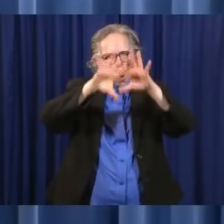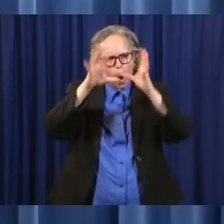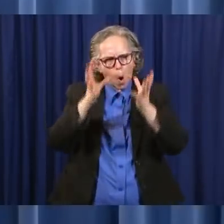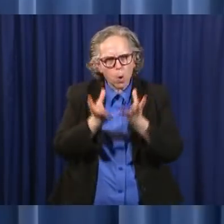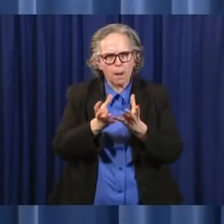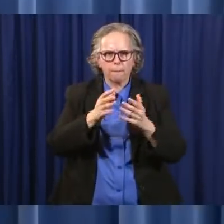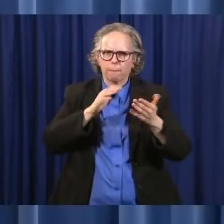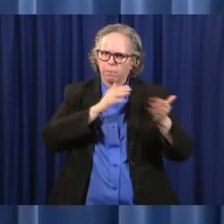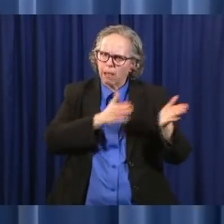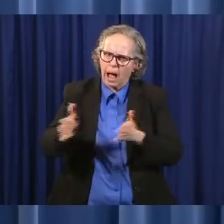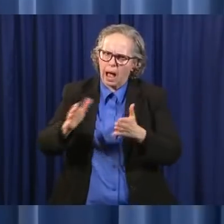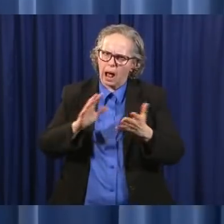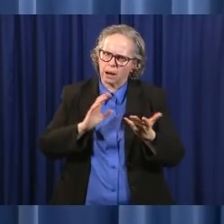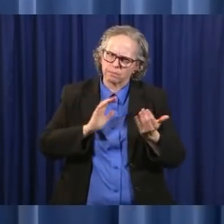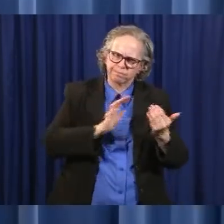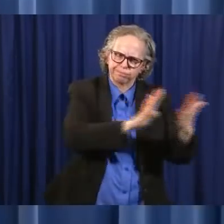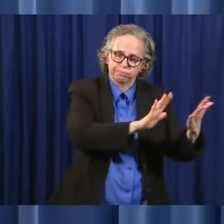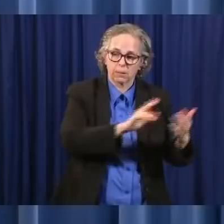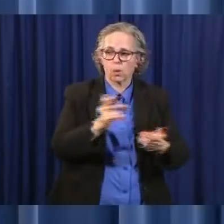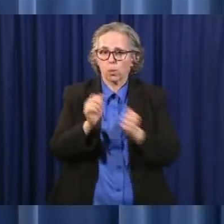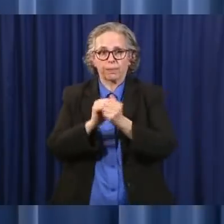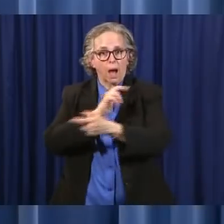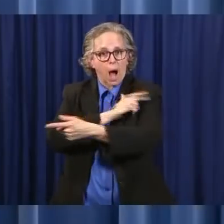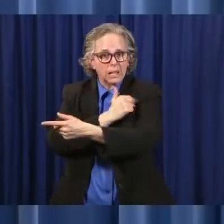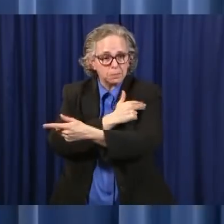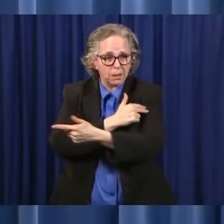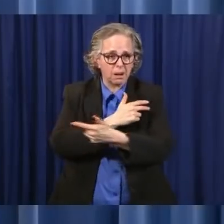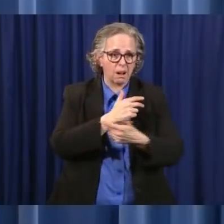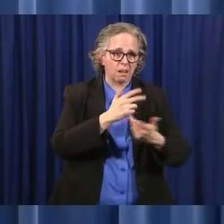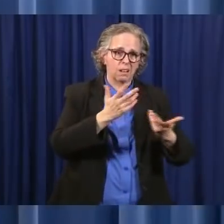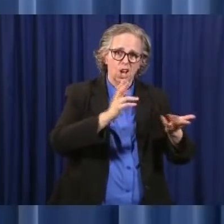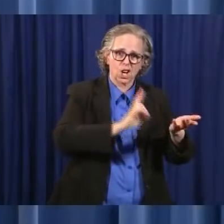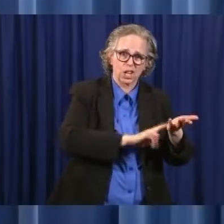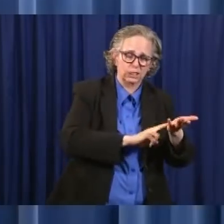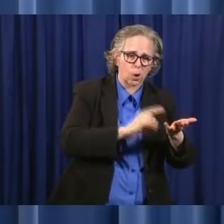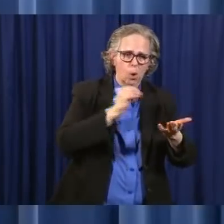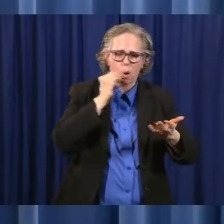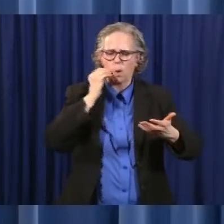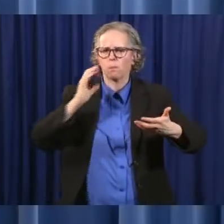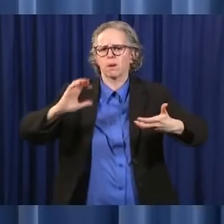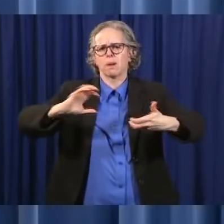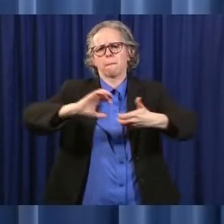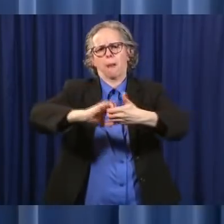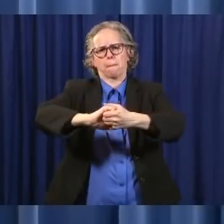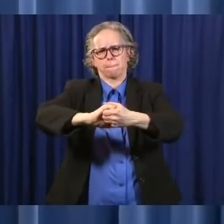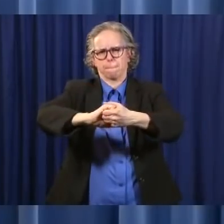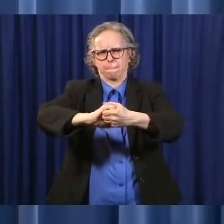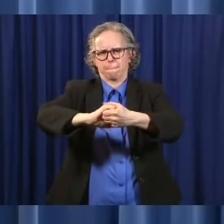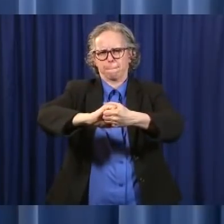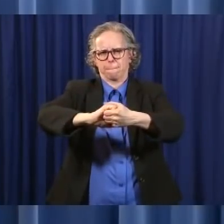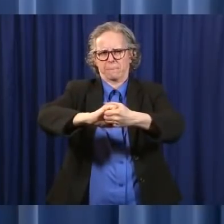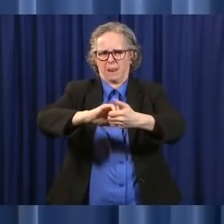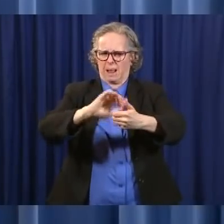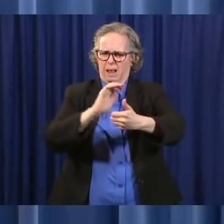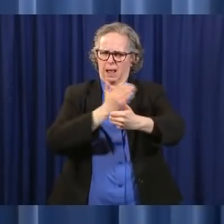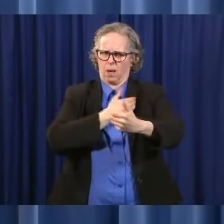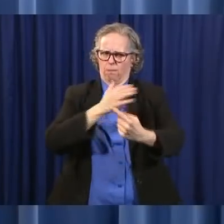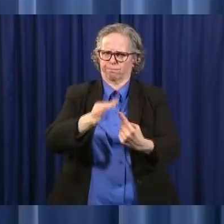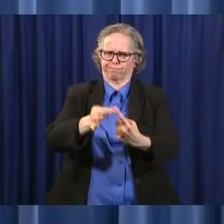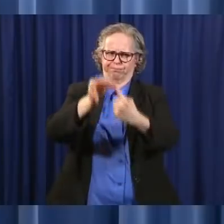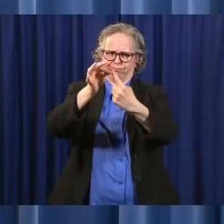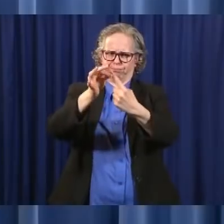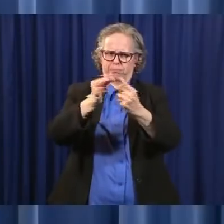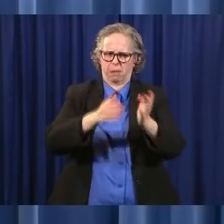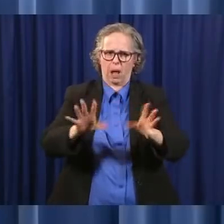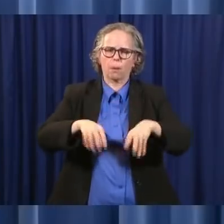combines taking hospitals and pairing them with nursing homes. It adds to that, doing everything that we can to get